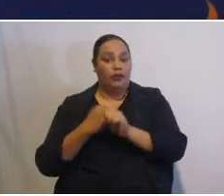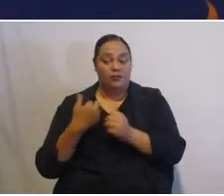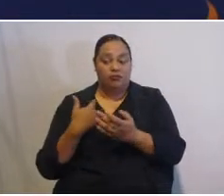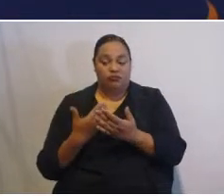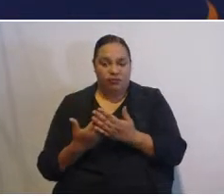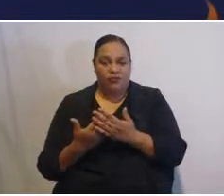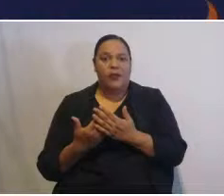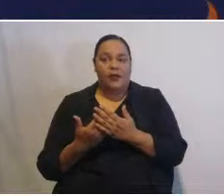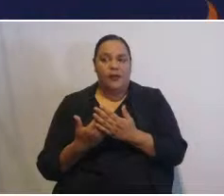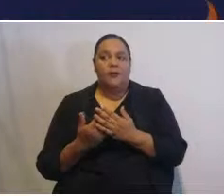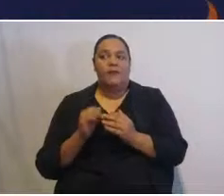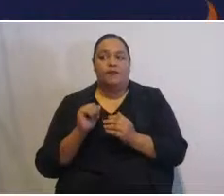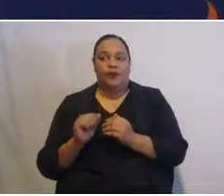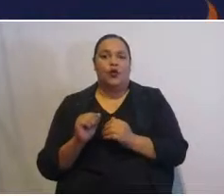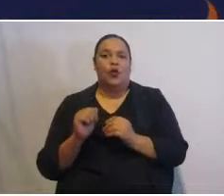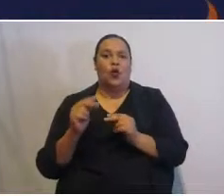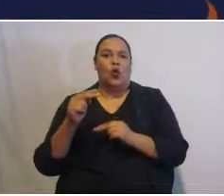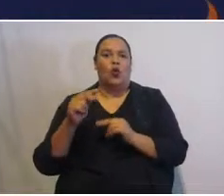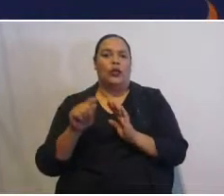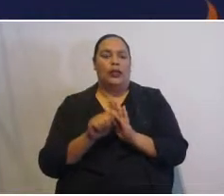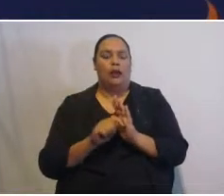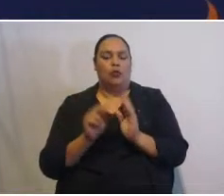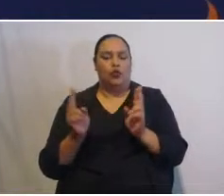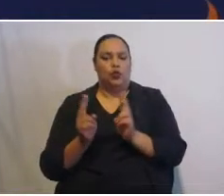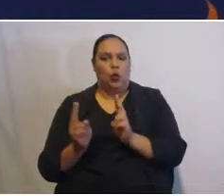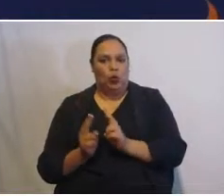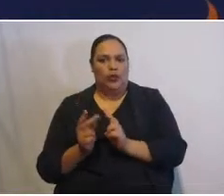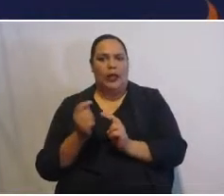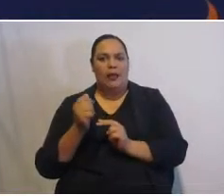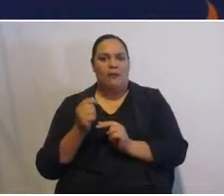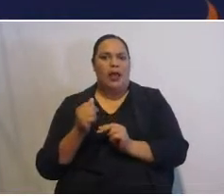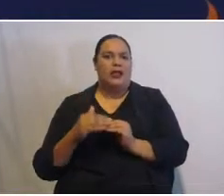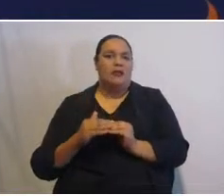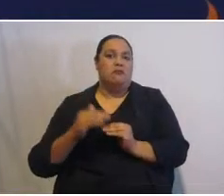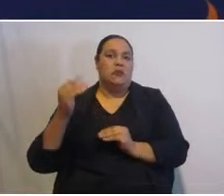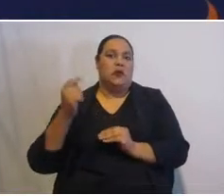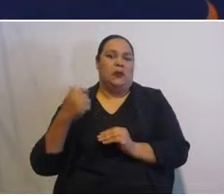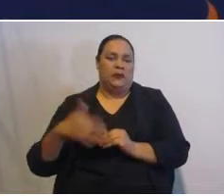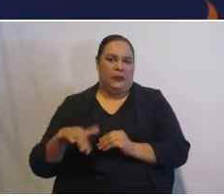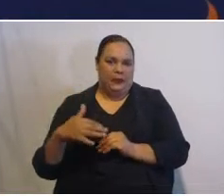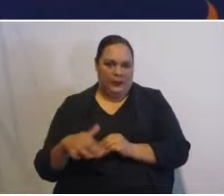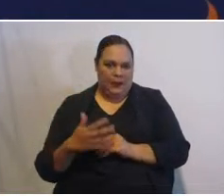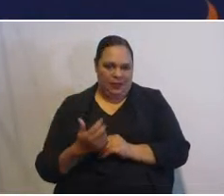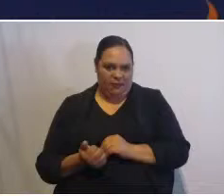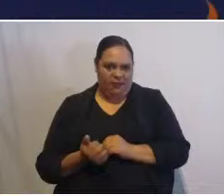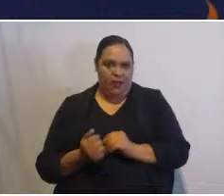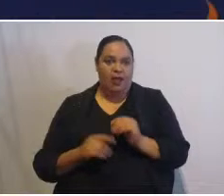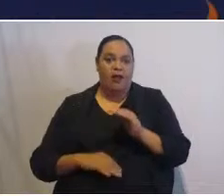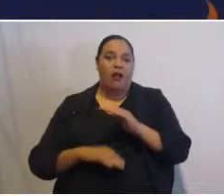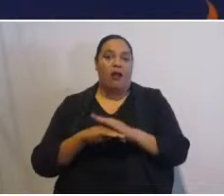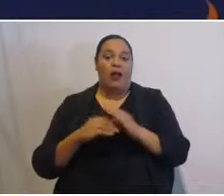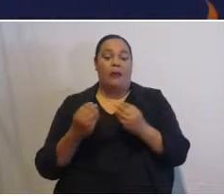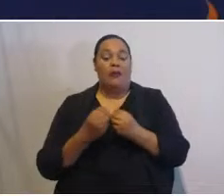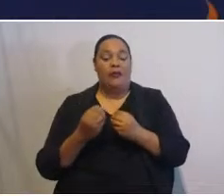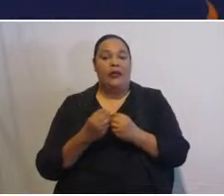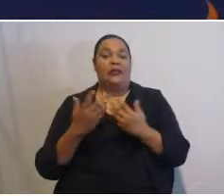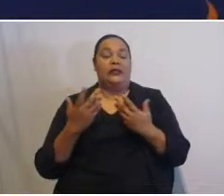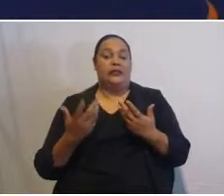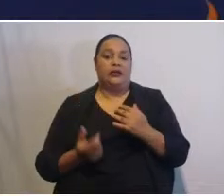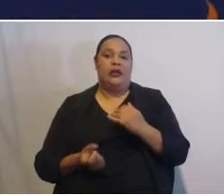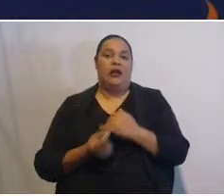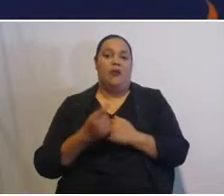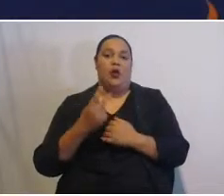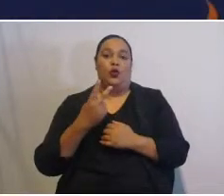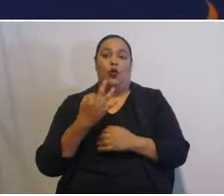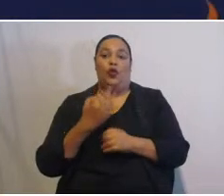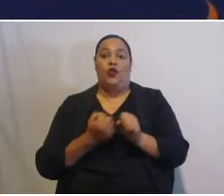the tenure got shorter and the money became more expensive. Up until things came to a head 2-3